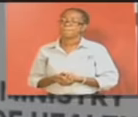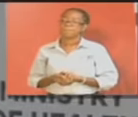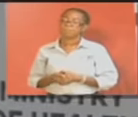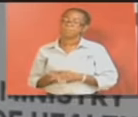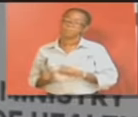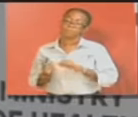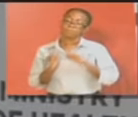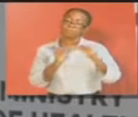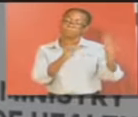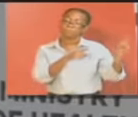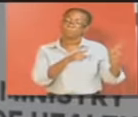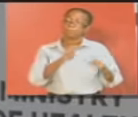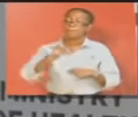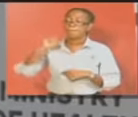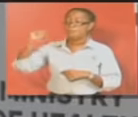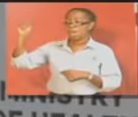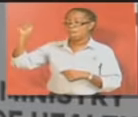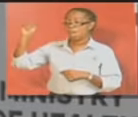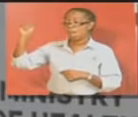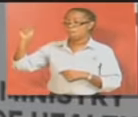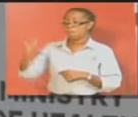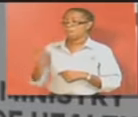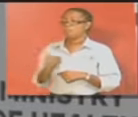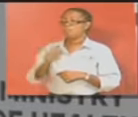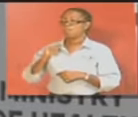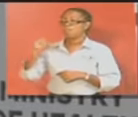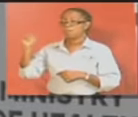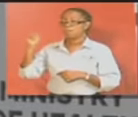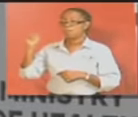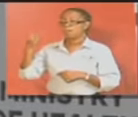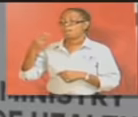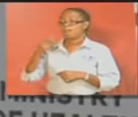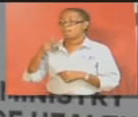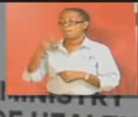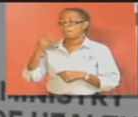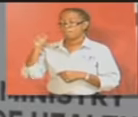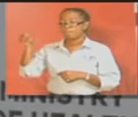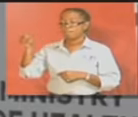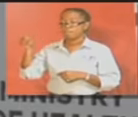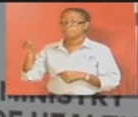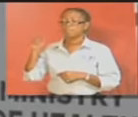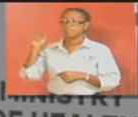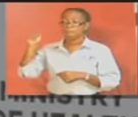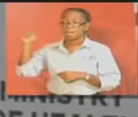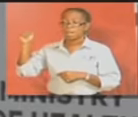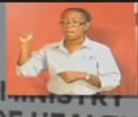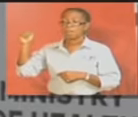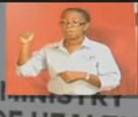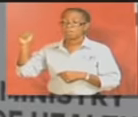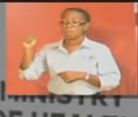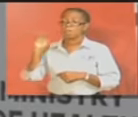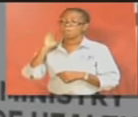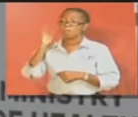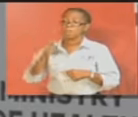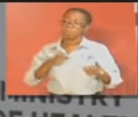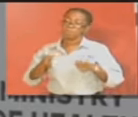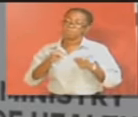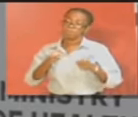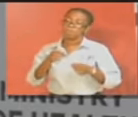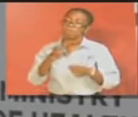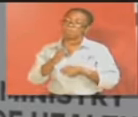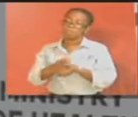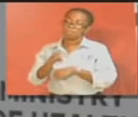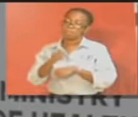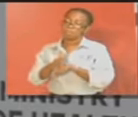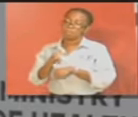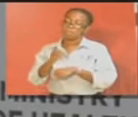be driven by the TRHA, the health system and the health personnel that are in charge of the